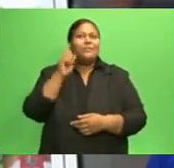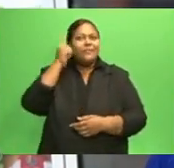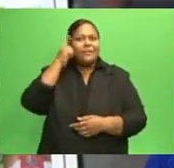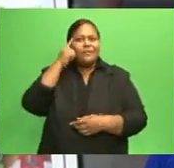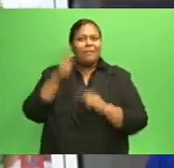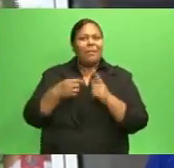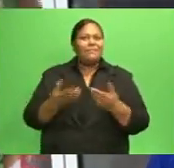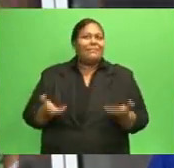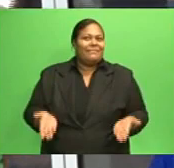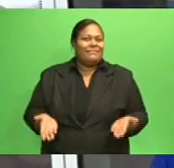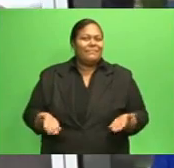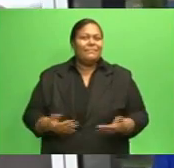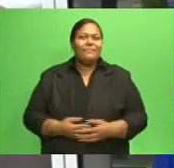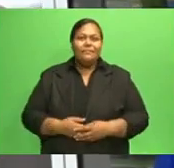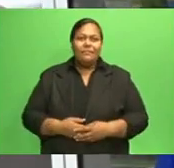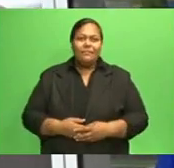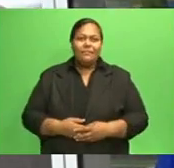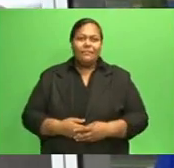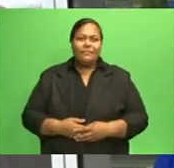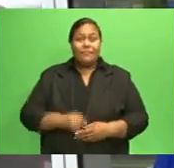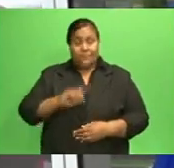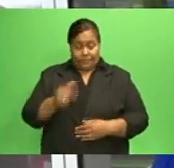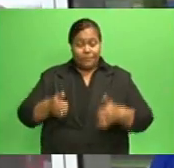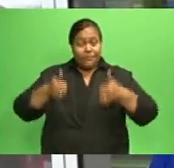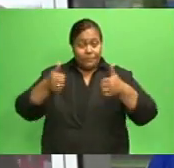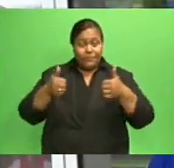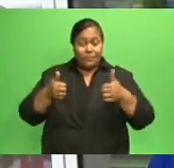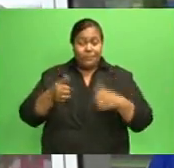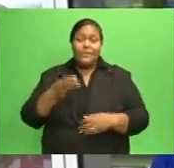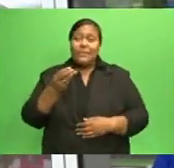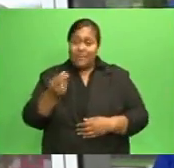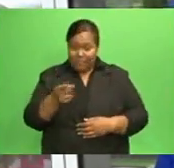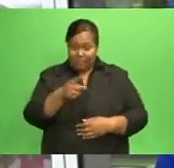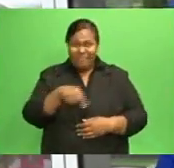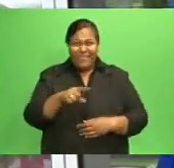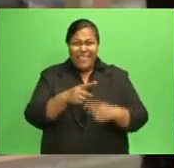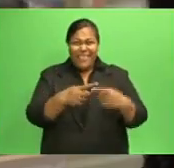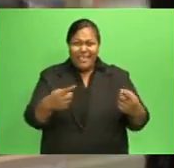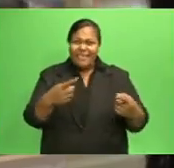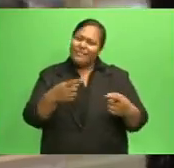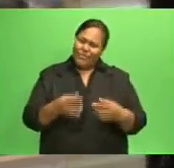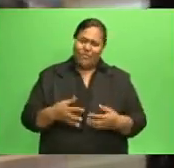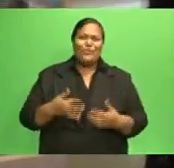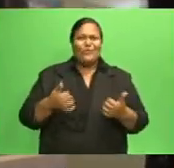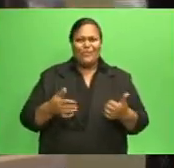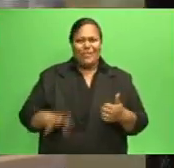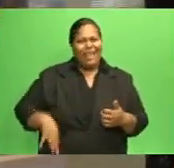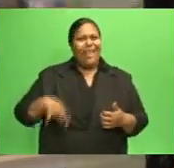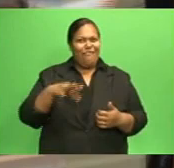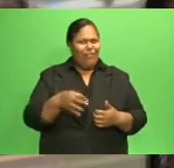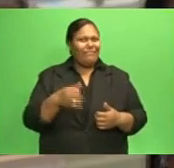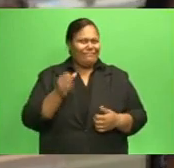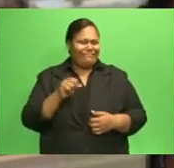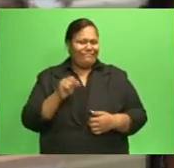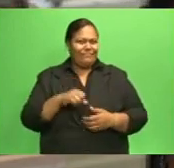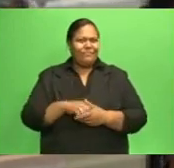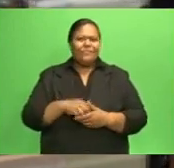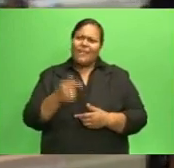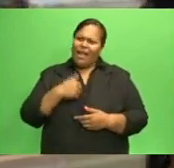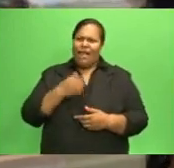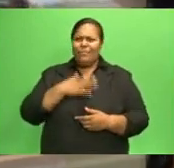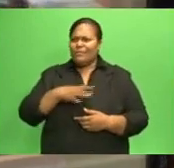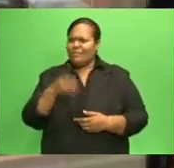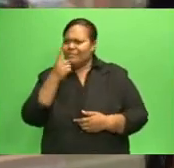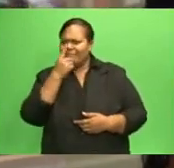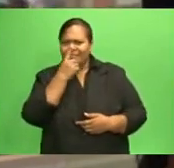it. But it's good, some of the items are quite good, we can afford. Just going around shopping because I just wanted to do